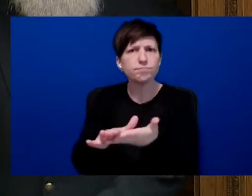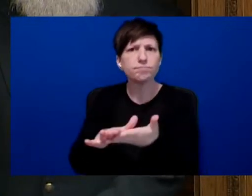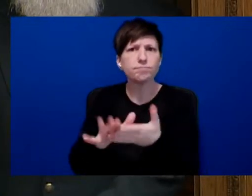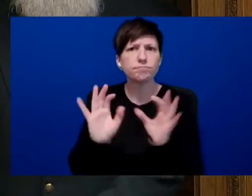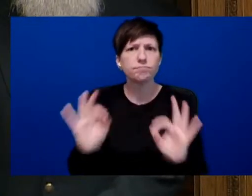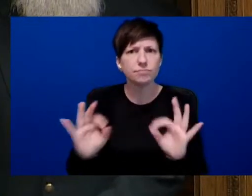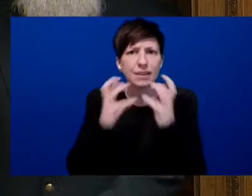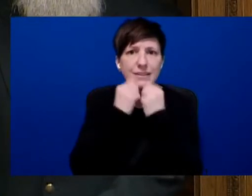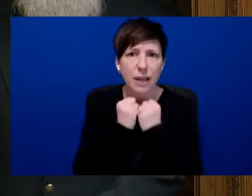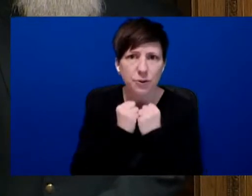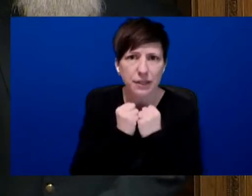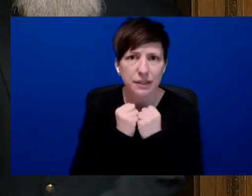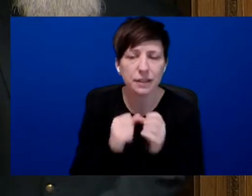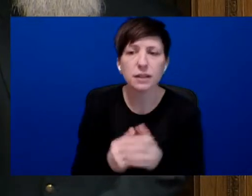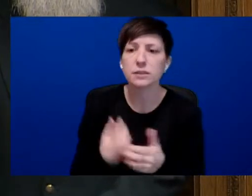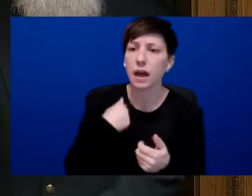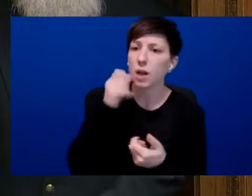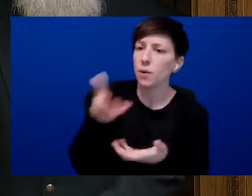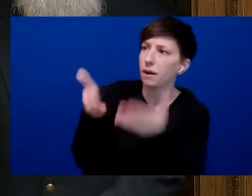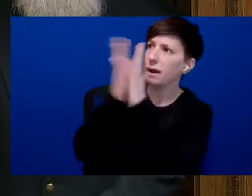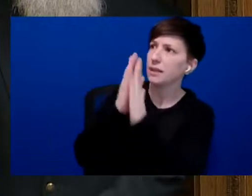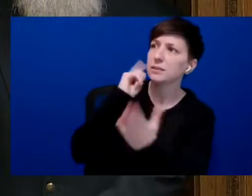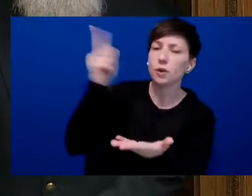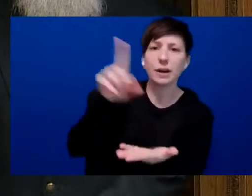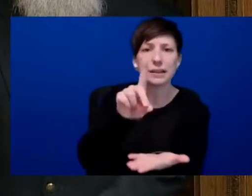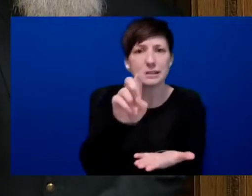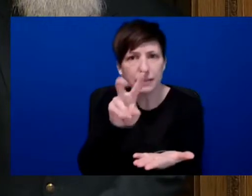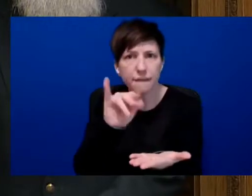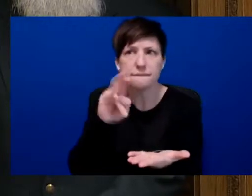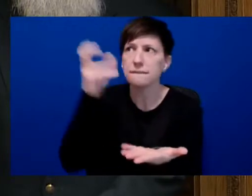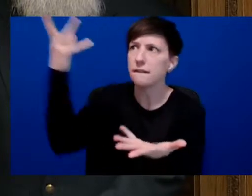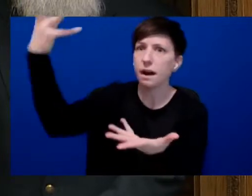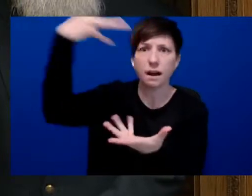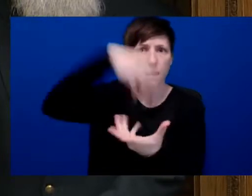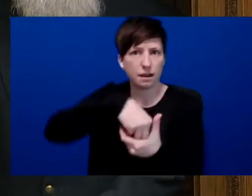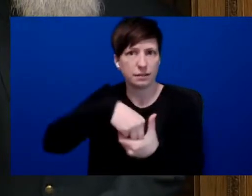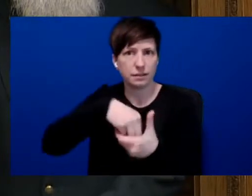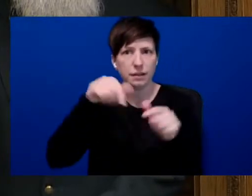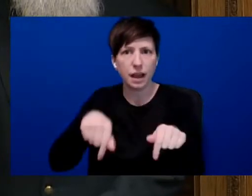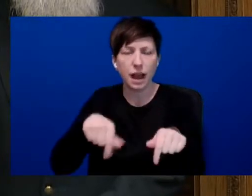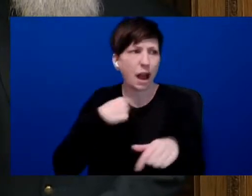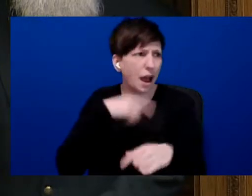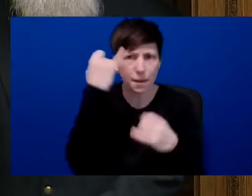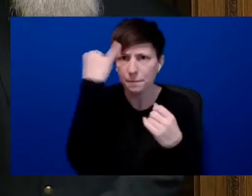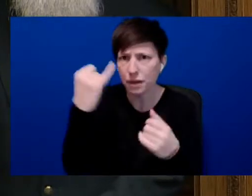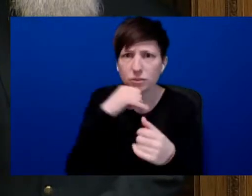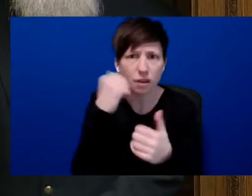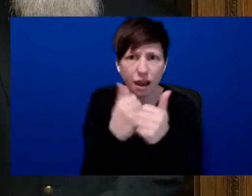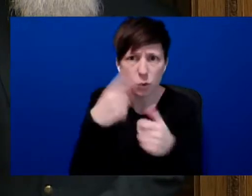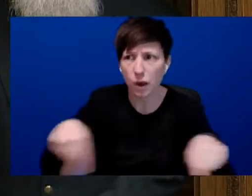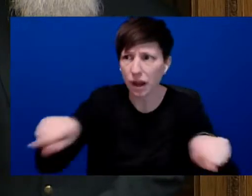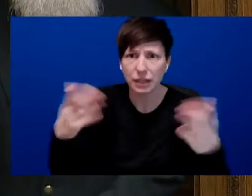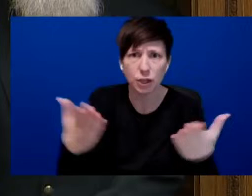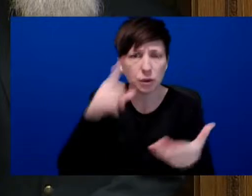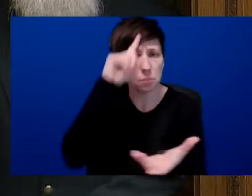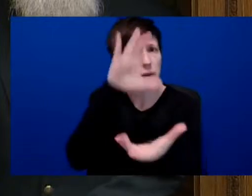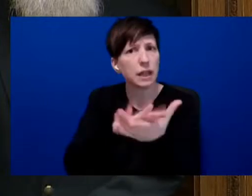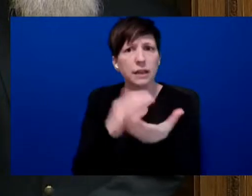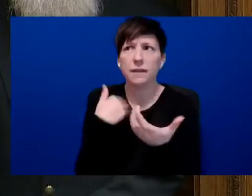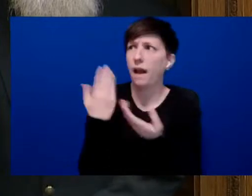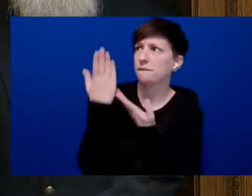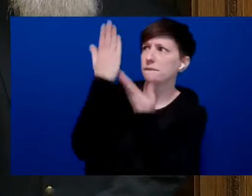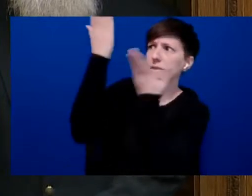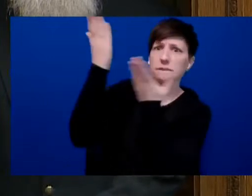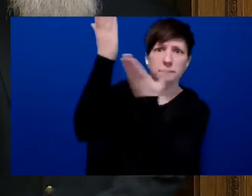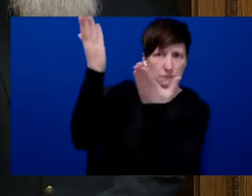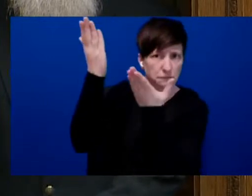going to invoke divine presence, and I know that not everybody here, I can imagine, is a theist, and that's okay. But I think that all